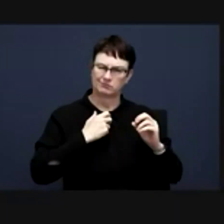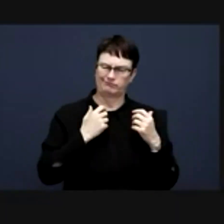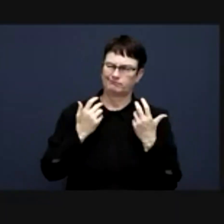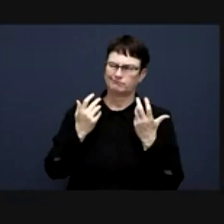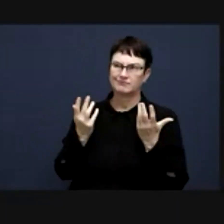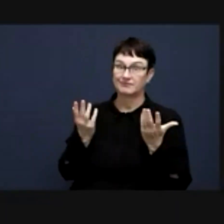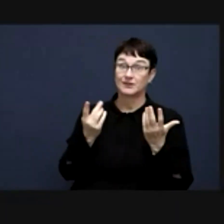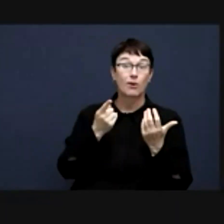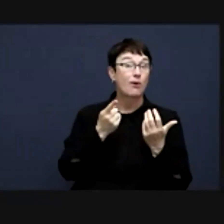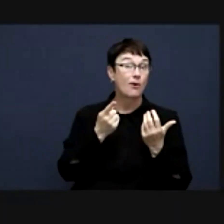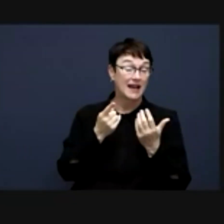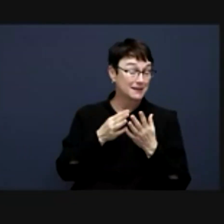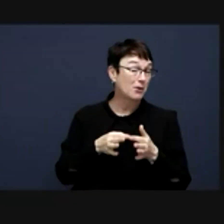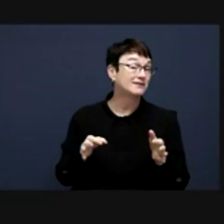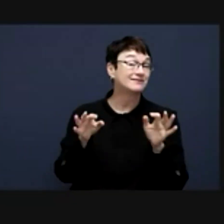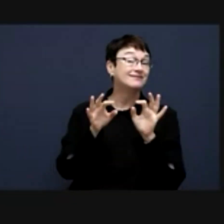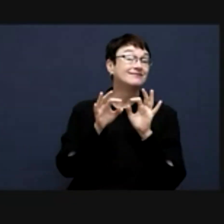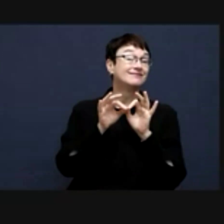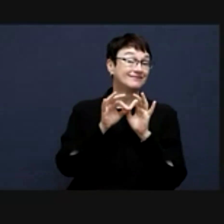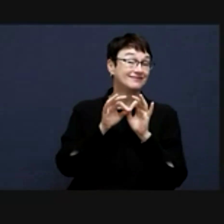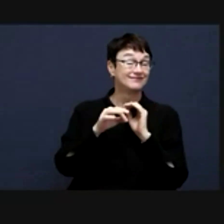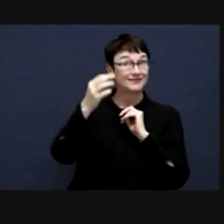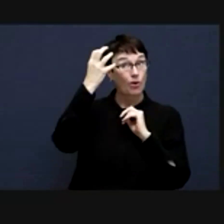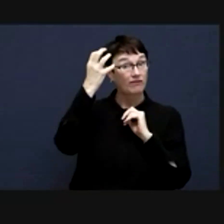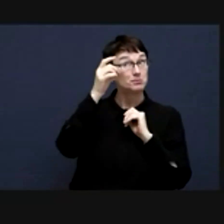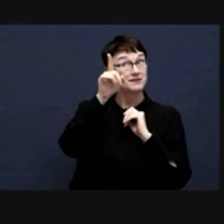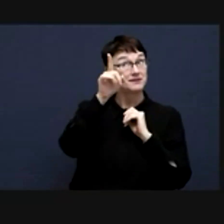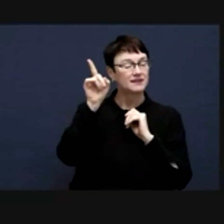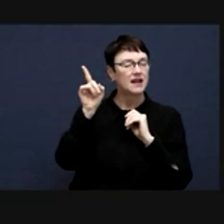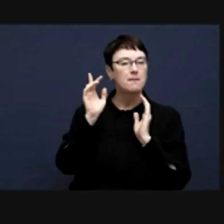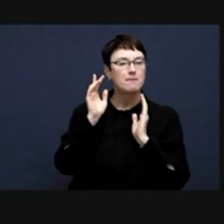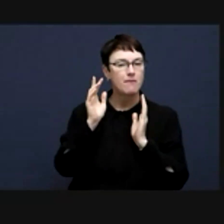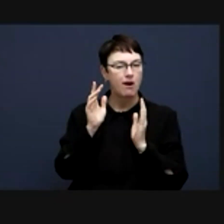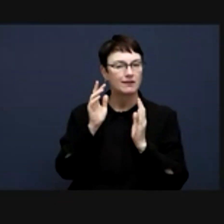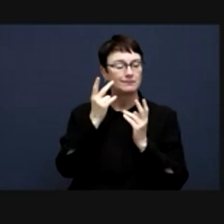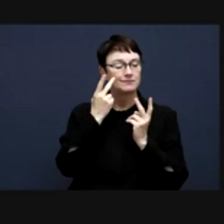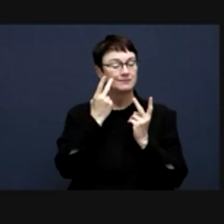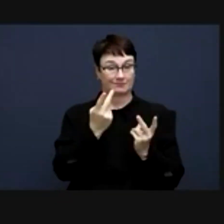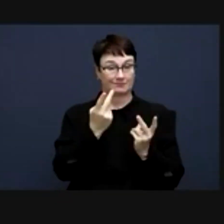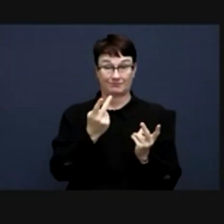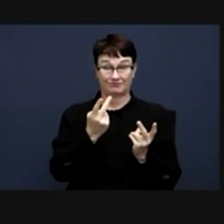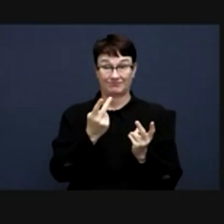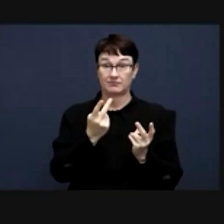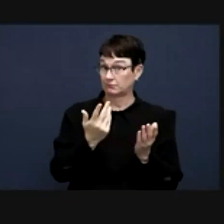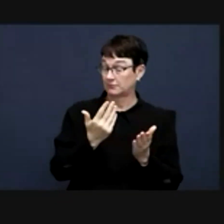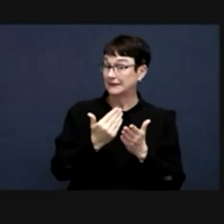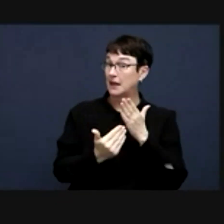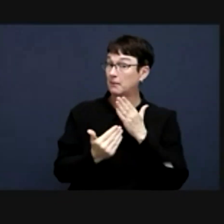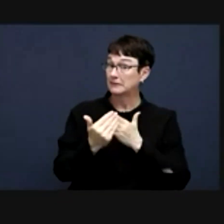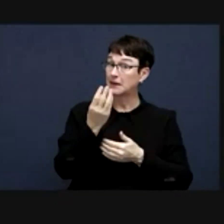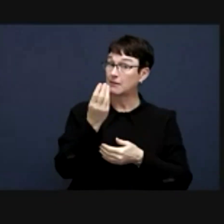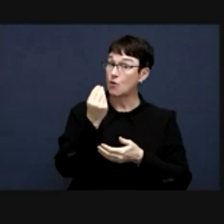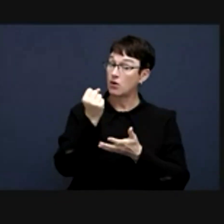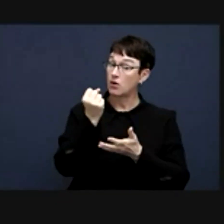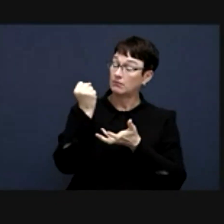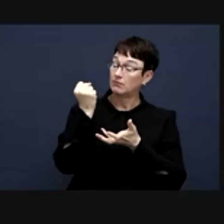public sector to really understand that funding for disability organizations is crucial for them to build the capacity